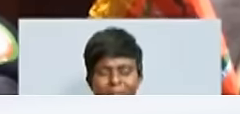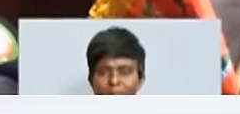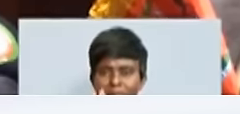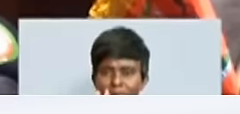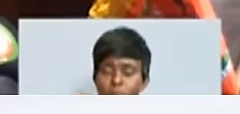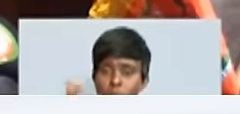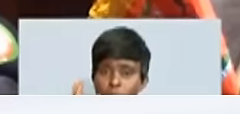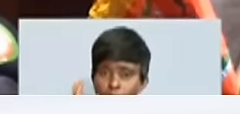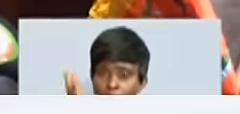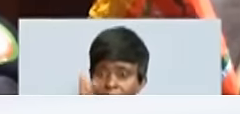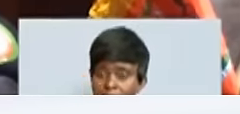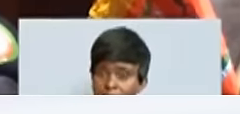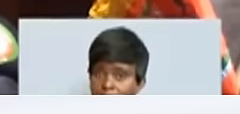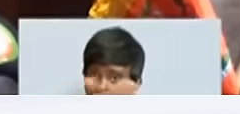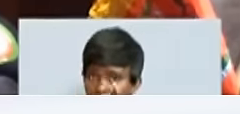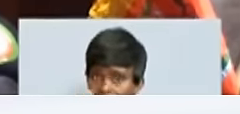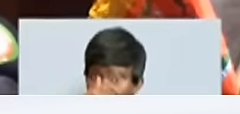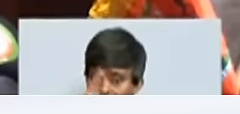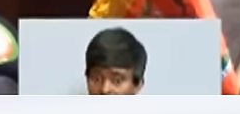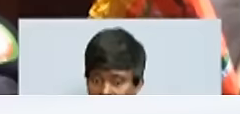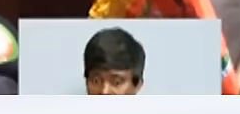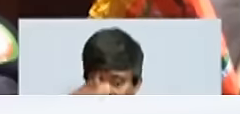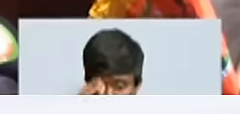Muzakolola zomwe mnabyala.